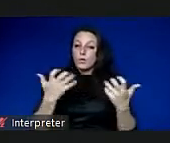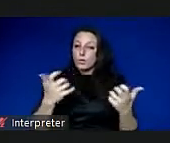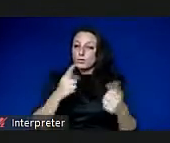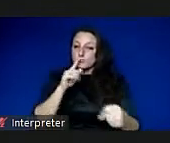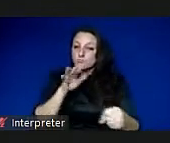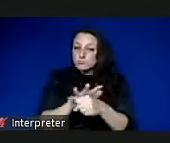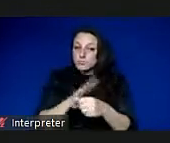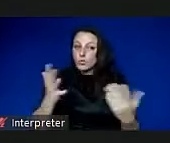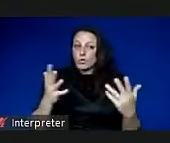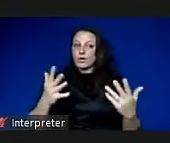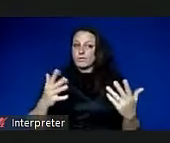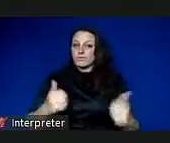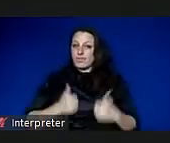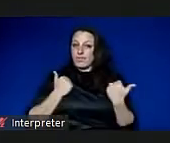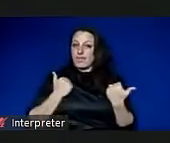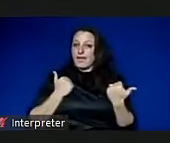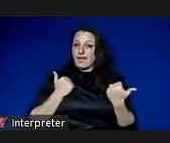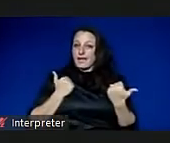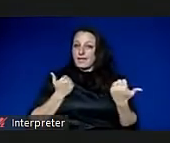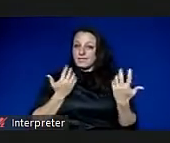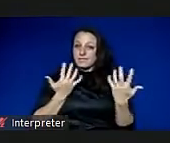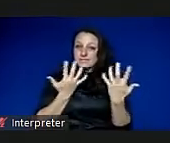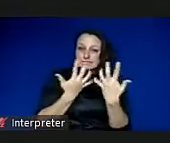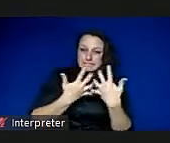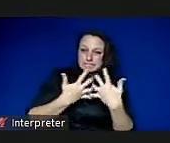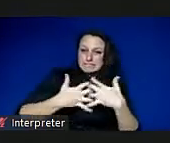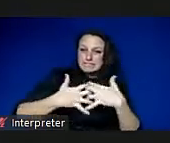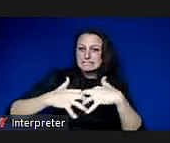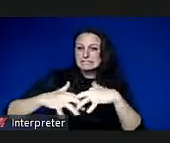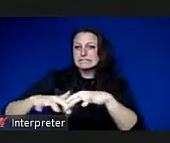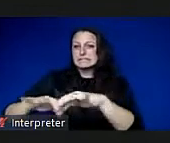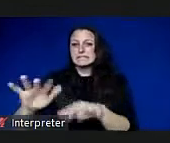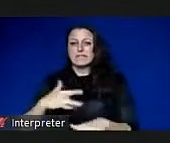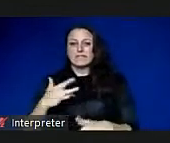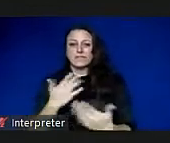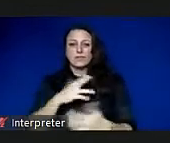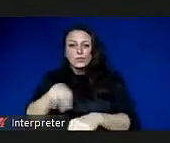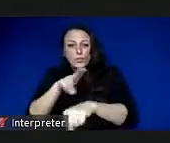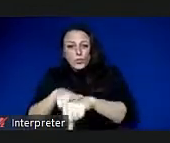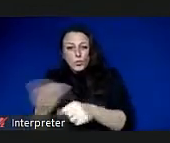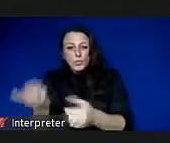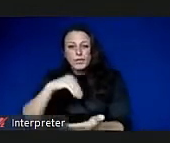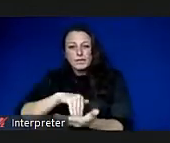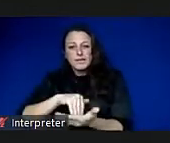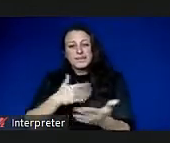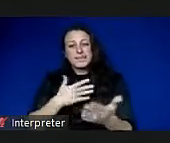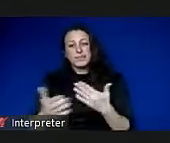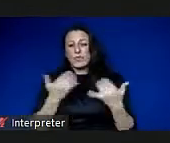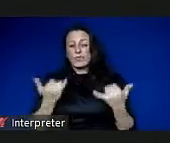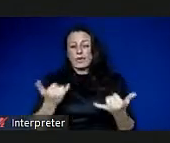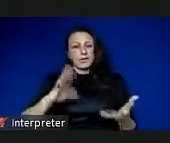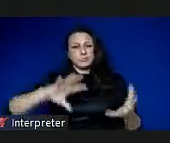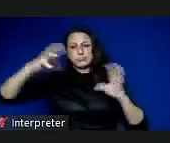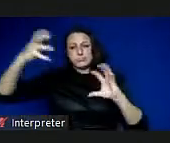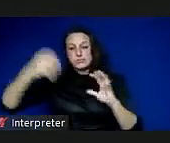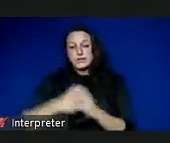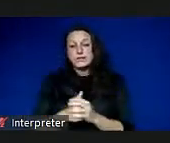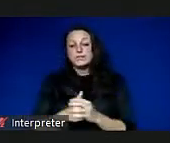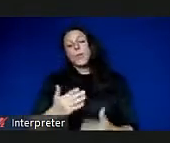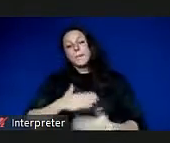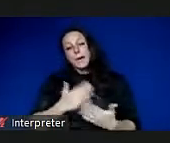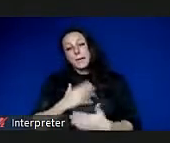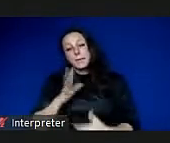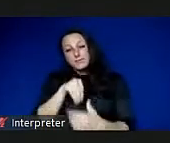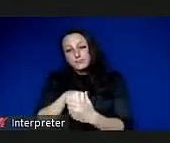normalcy in these incredibly abnormal times. And so I'm really pleased today to be joining this team to give